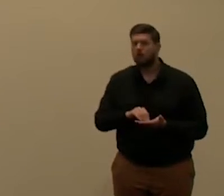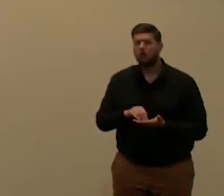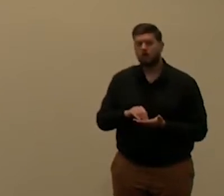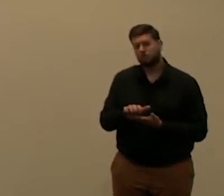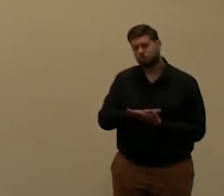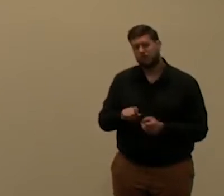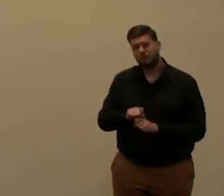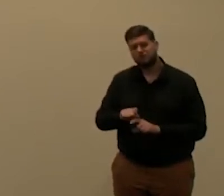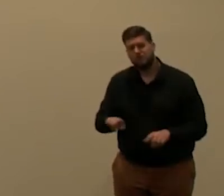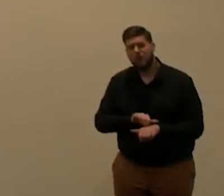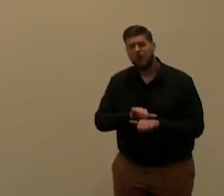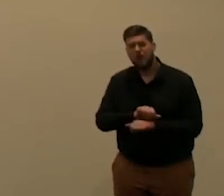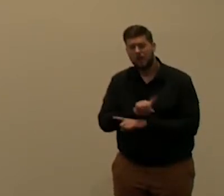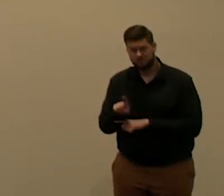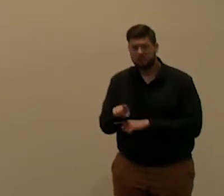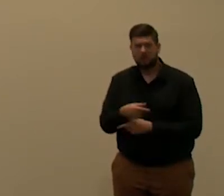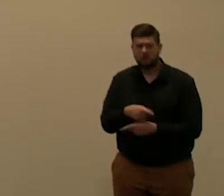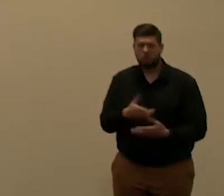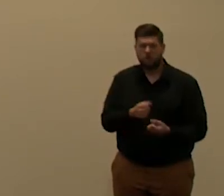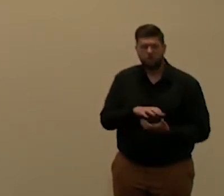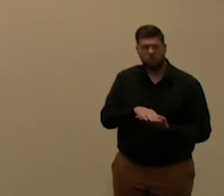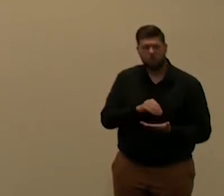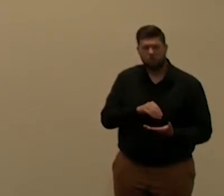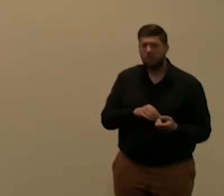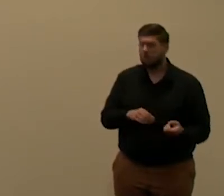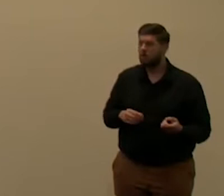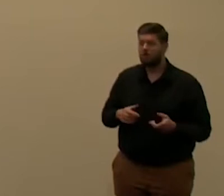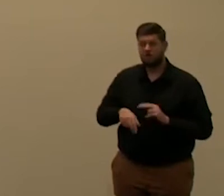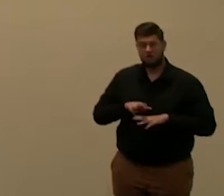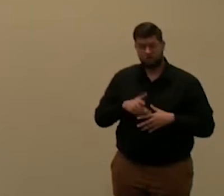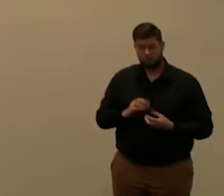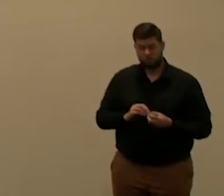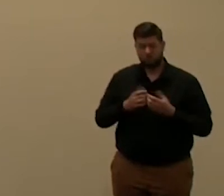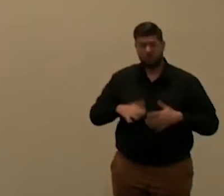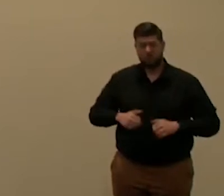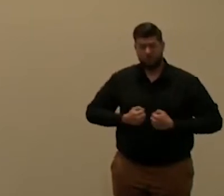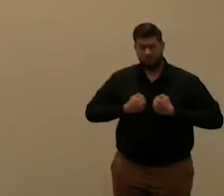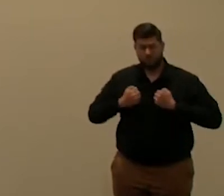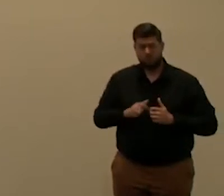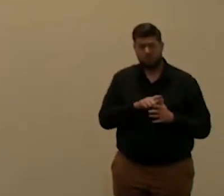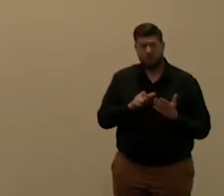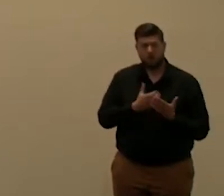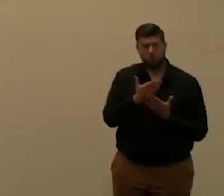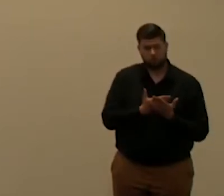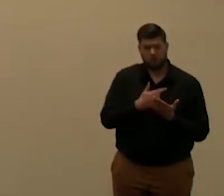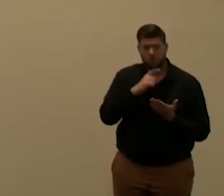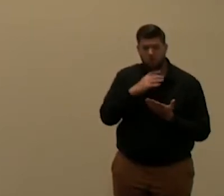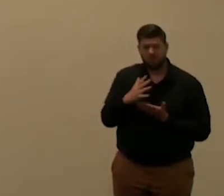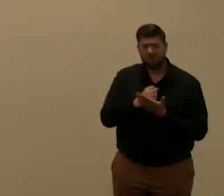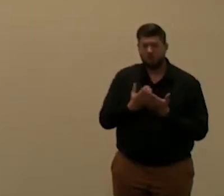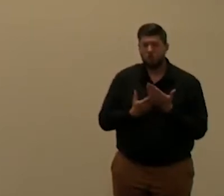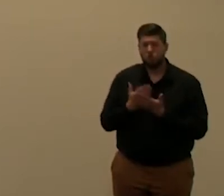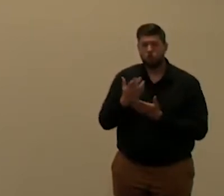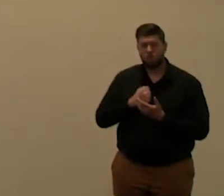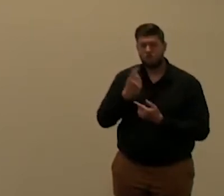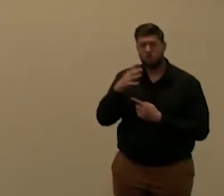but then you need to make sure, like, if I'm going to create those from my own account, those will be saved in my OneDrive. Do I want to